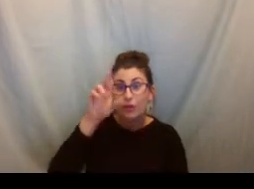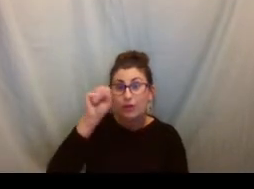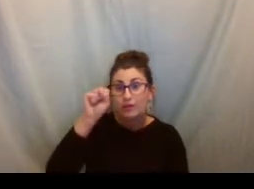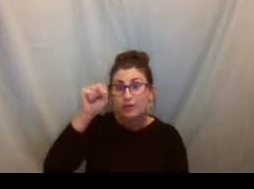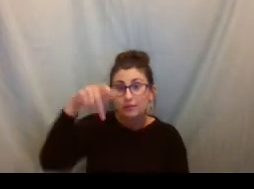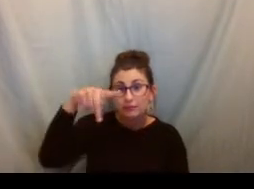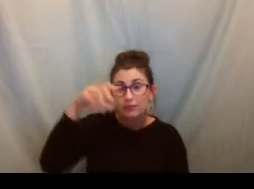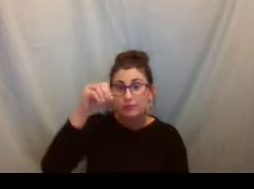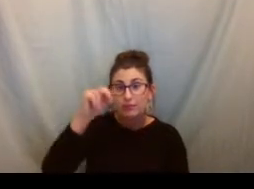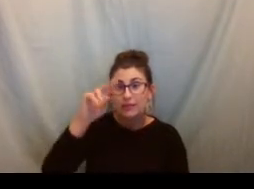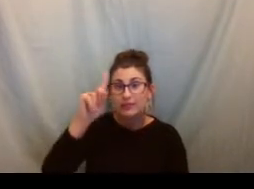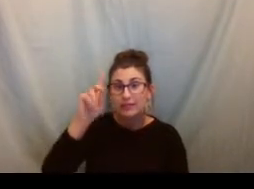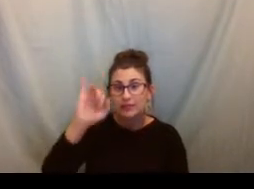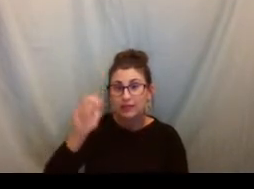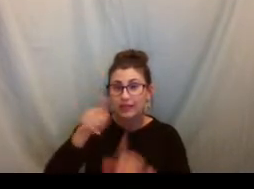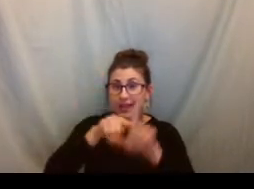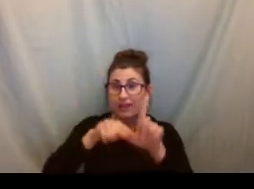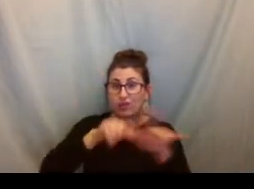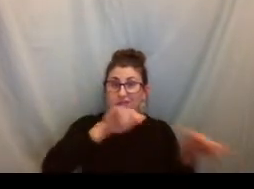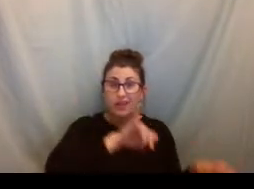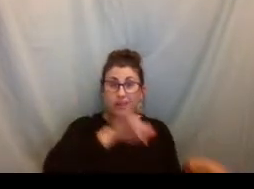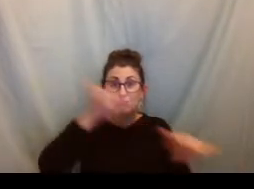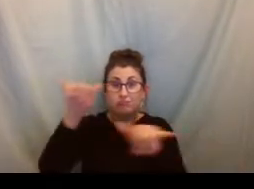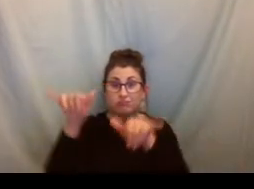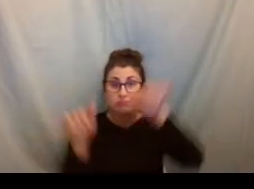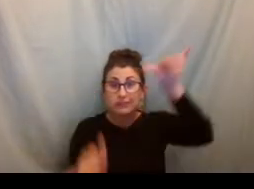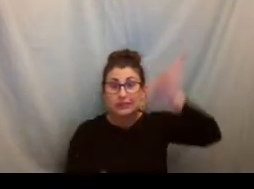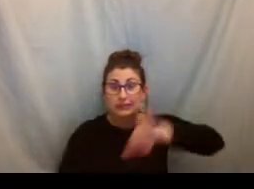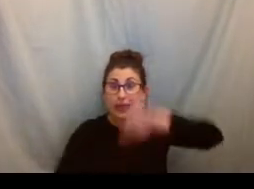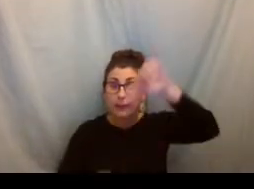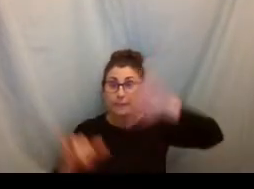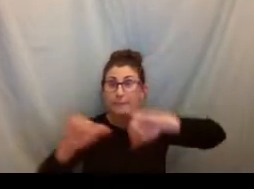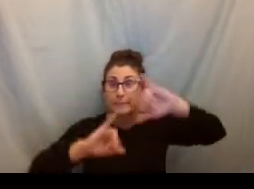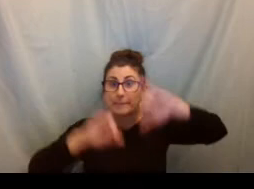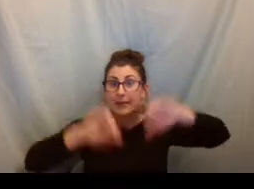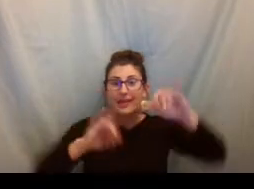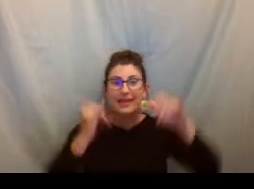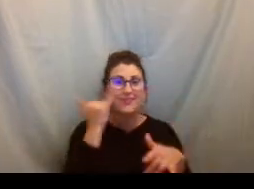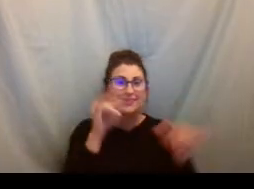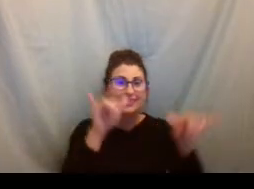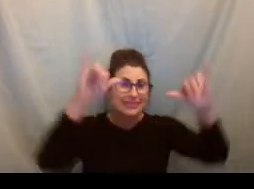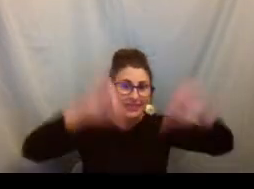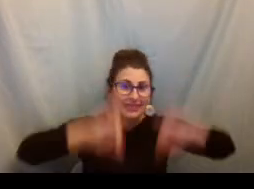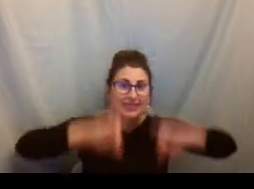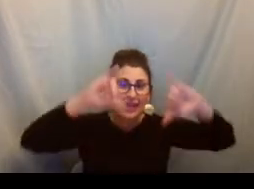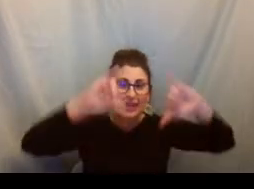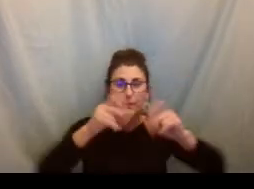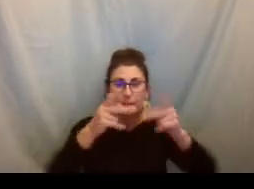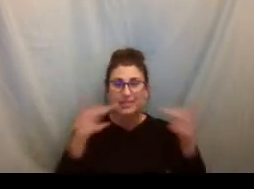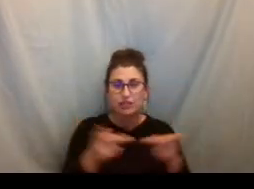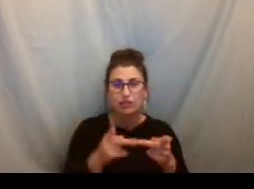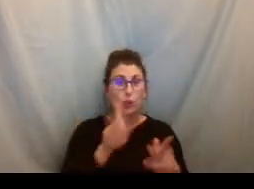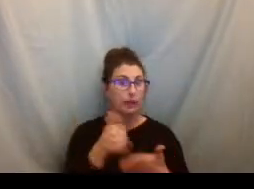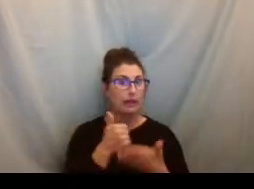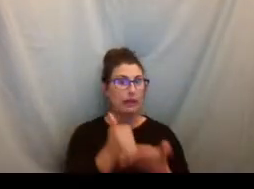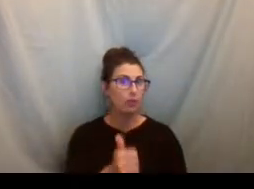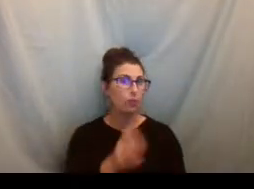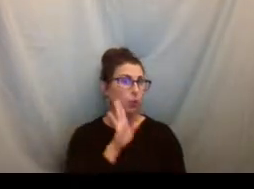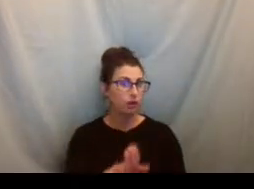angles is the one that allows me to say whatever's up here is down here if they're in the same position. And that's going to help me a